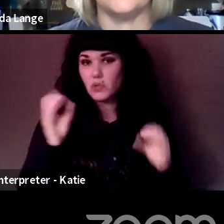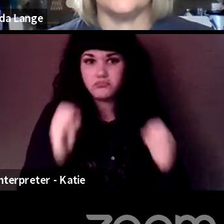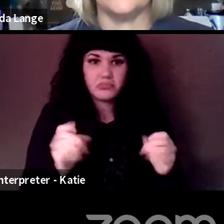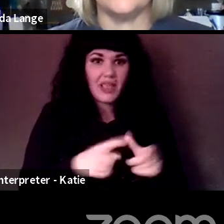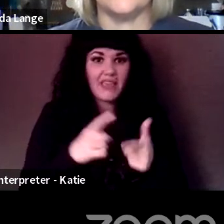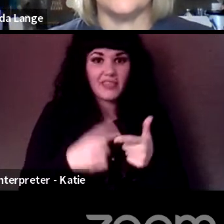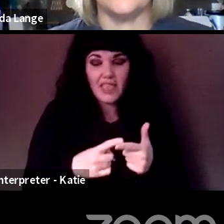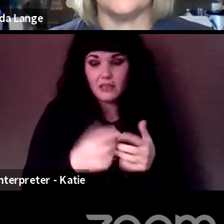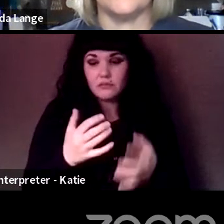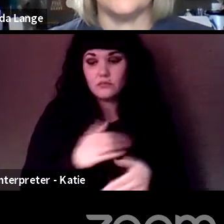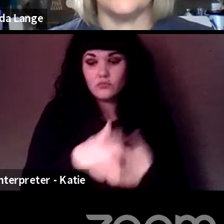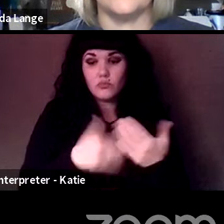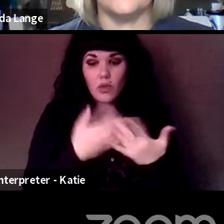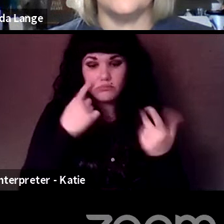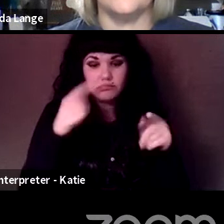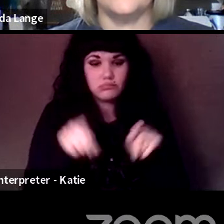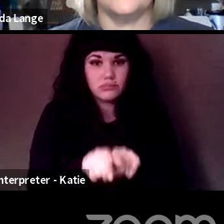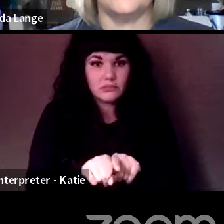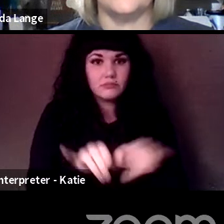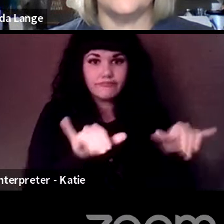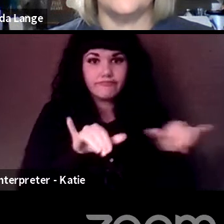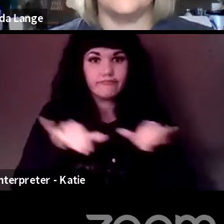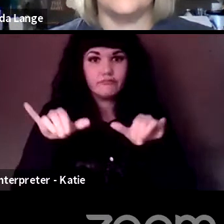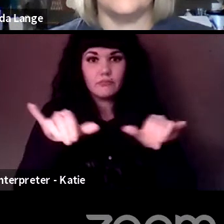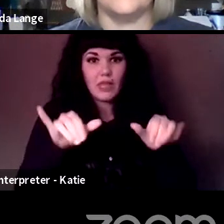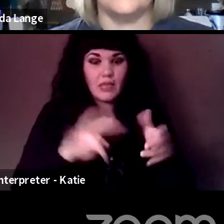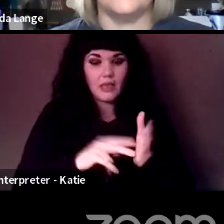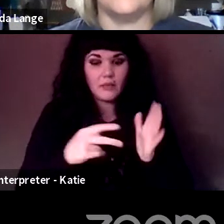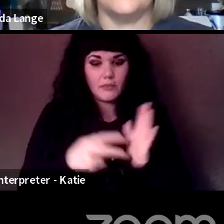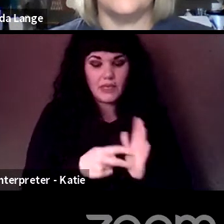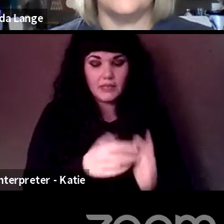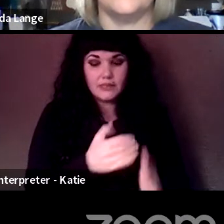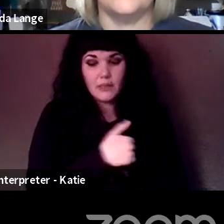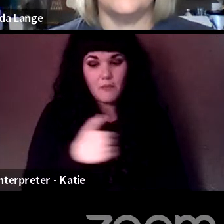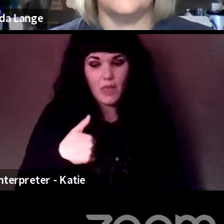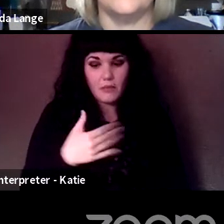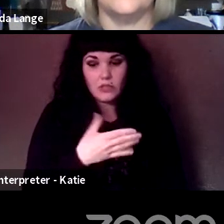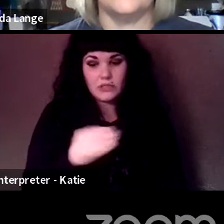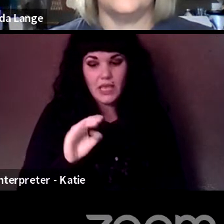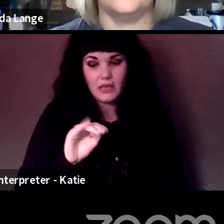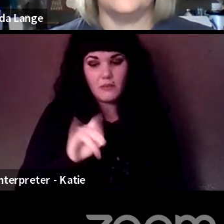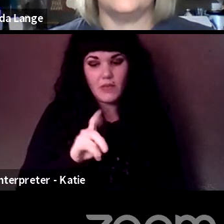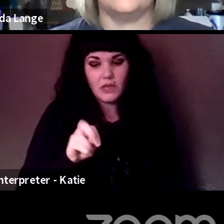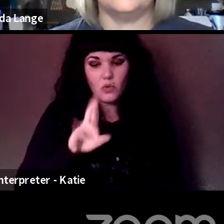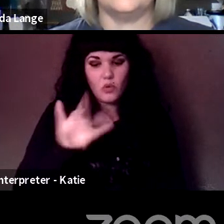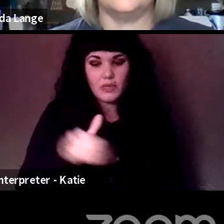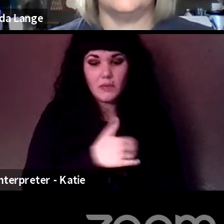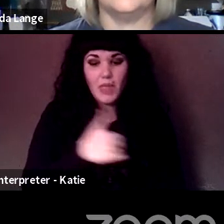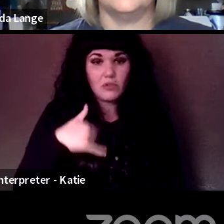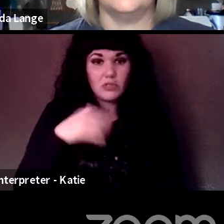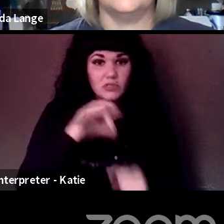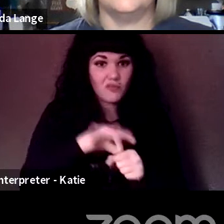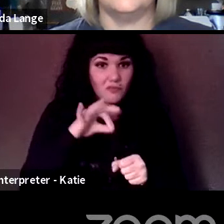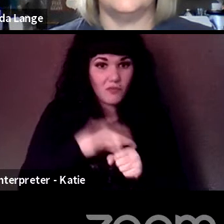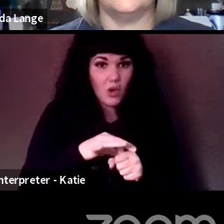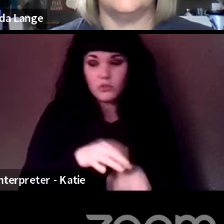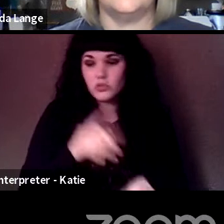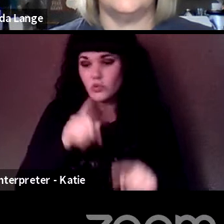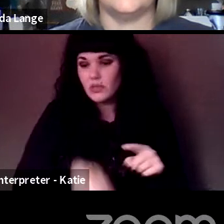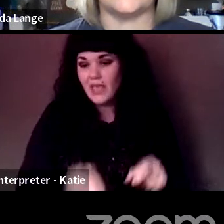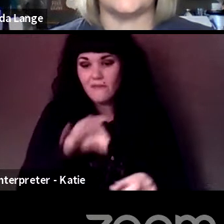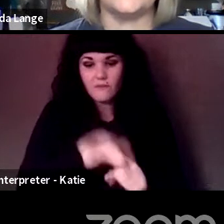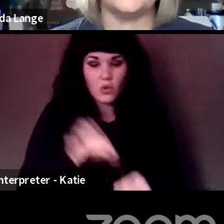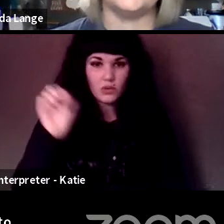and it refuses to allow the members and the minority members their right to vote. This is voter suppression. You can't vote. You can't vote yes. You